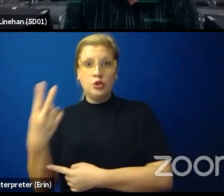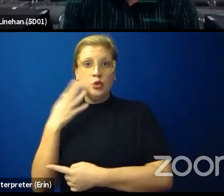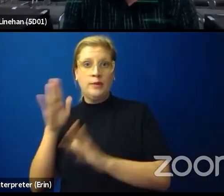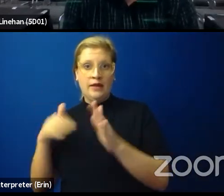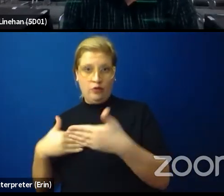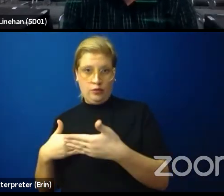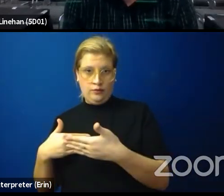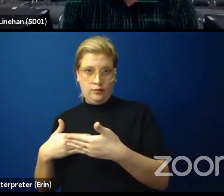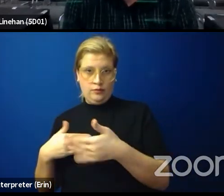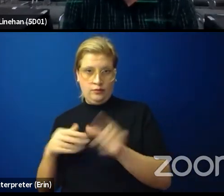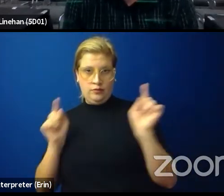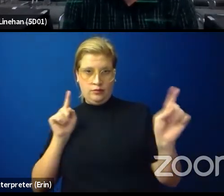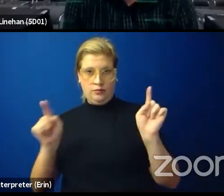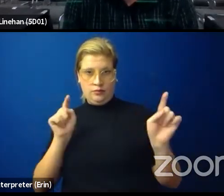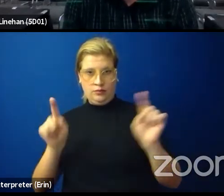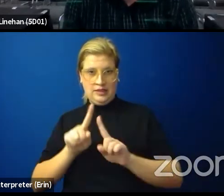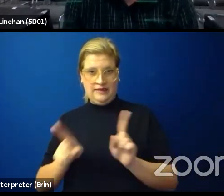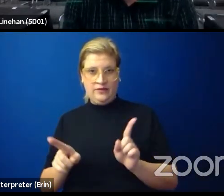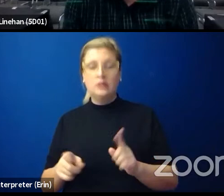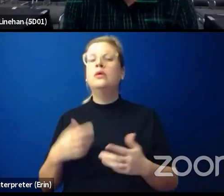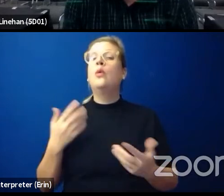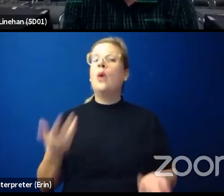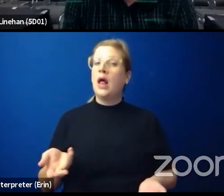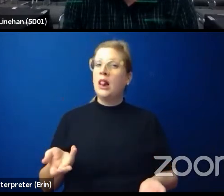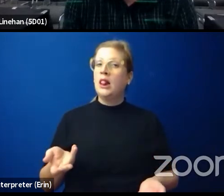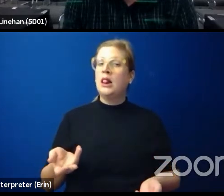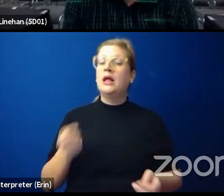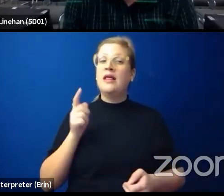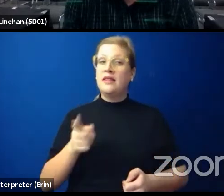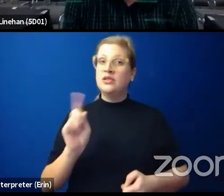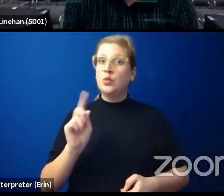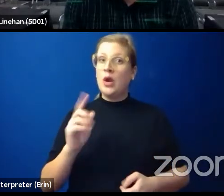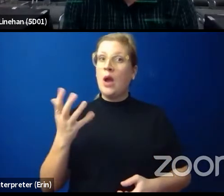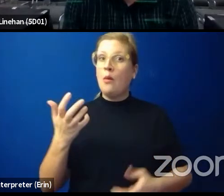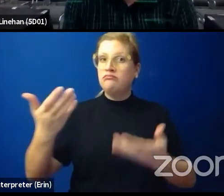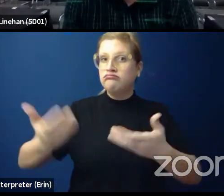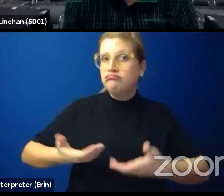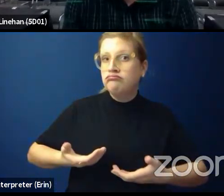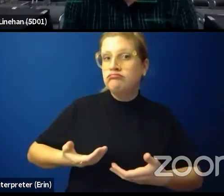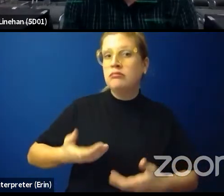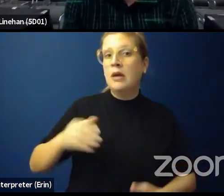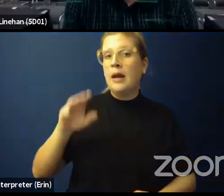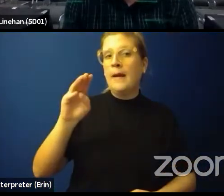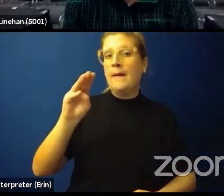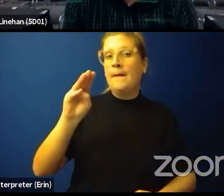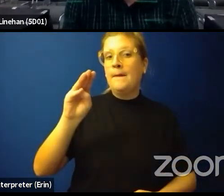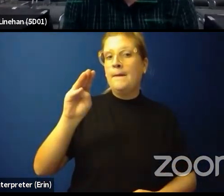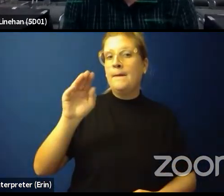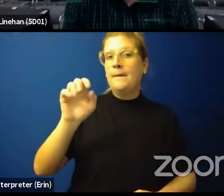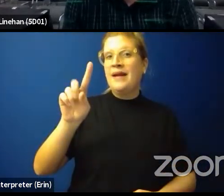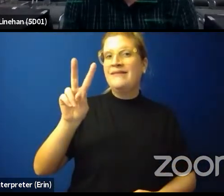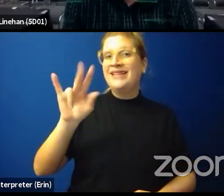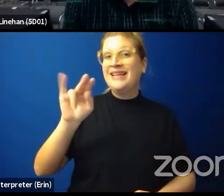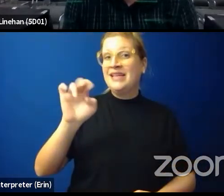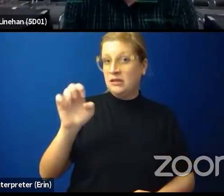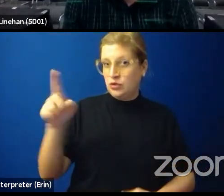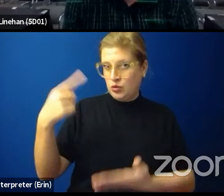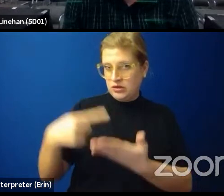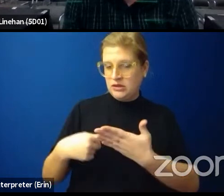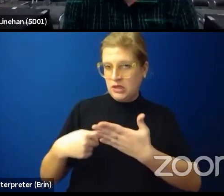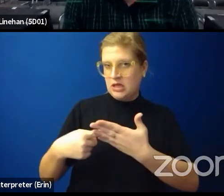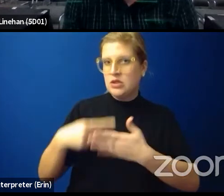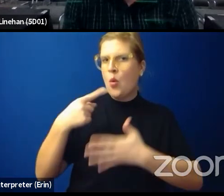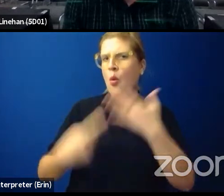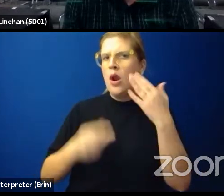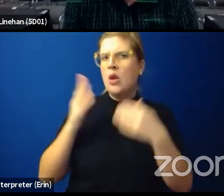2-bedroom. Well, this is where I'd like to invite Mr. Madveen in to talk about what that might look